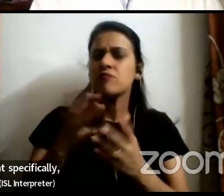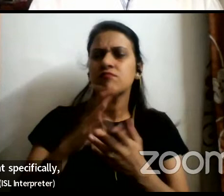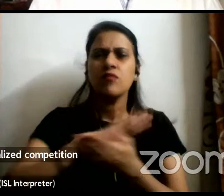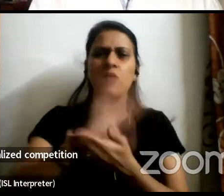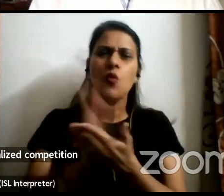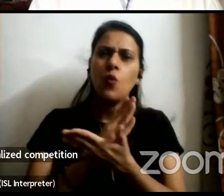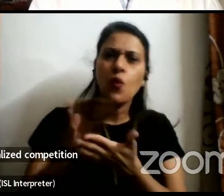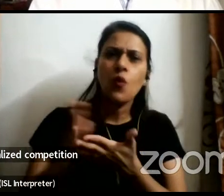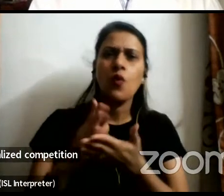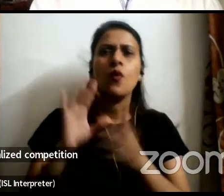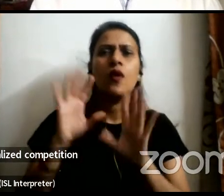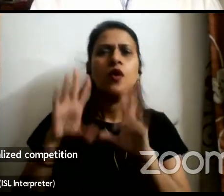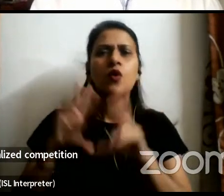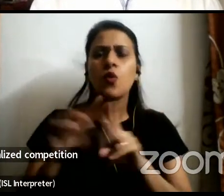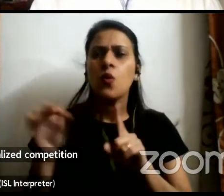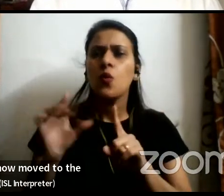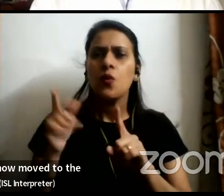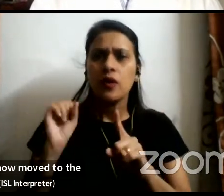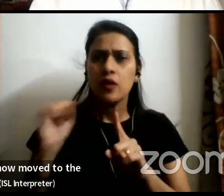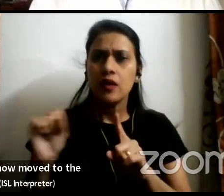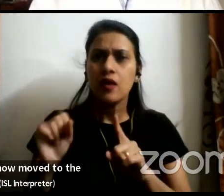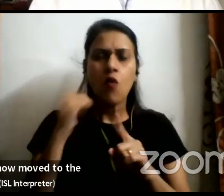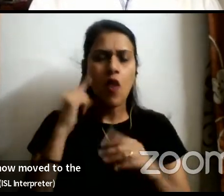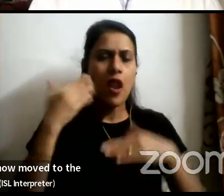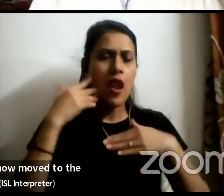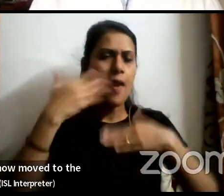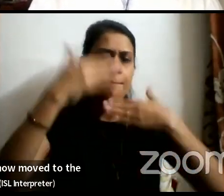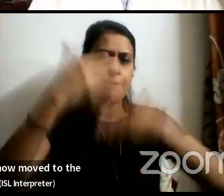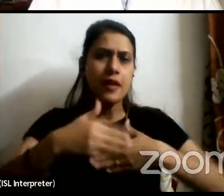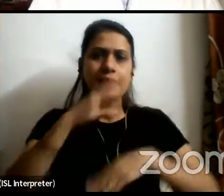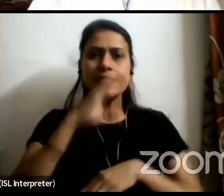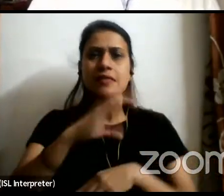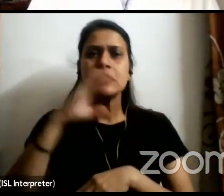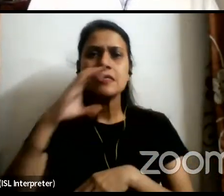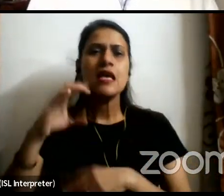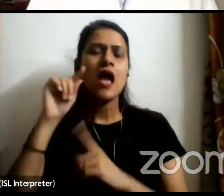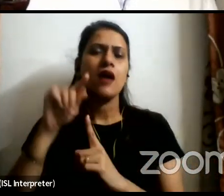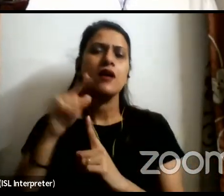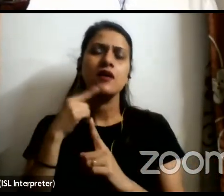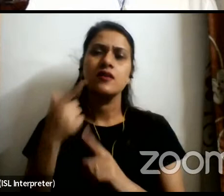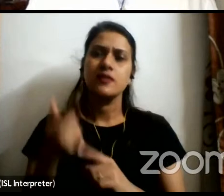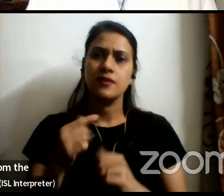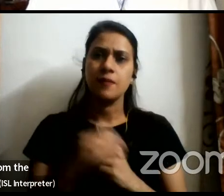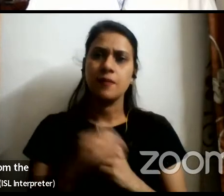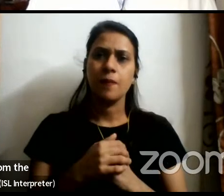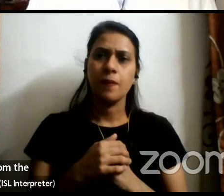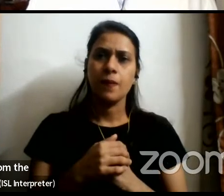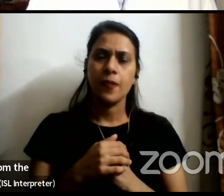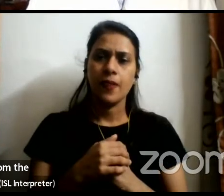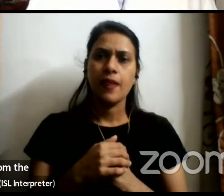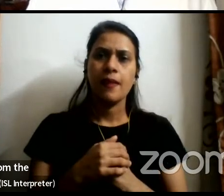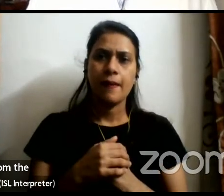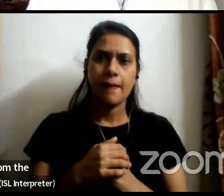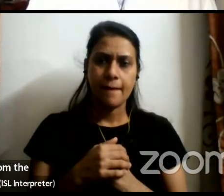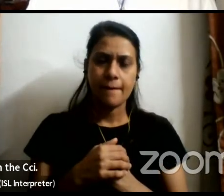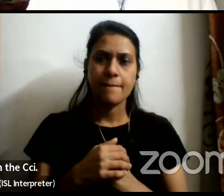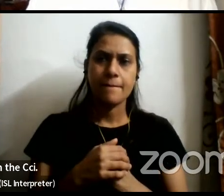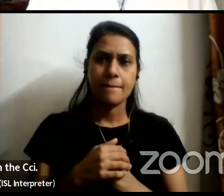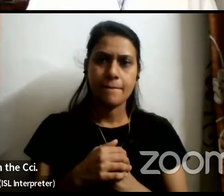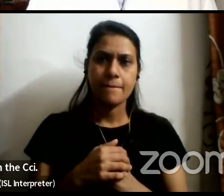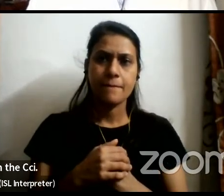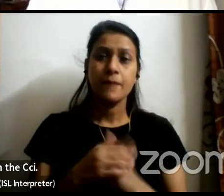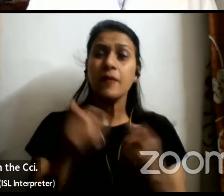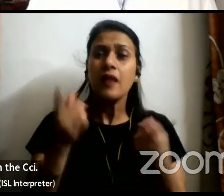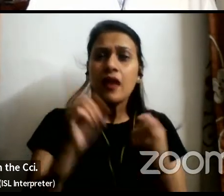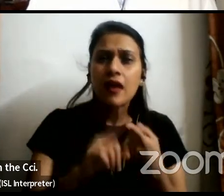cases now move to the NCLAT as a matter of appeal right from the CCI. What sort of an appellate situation